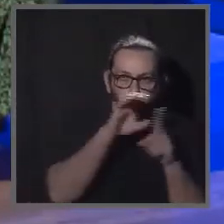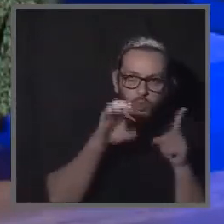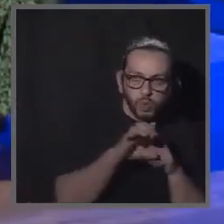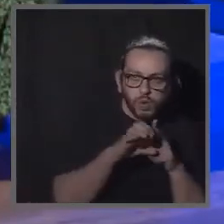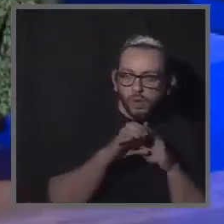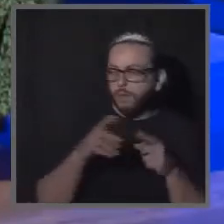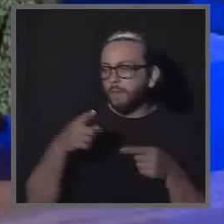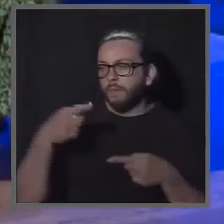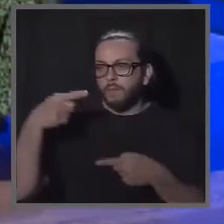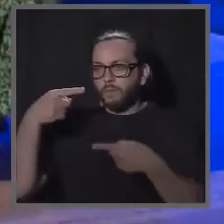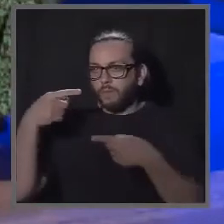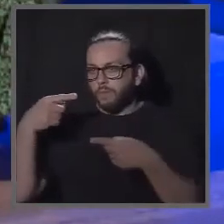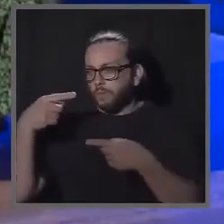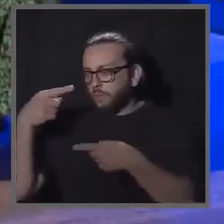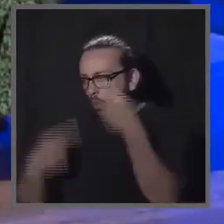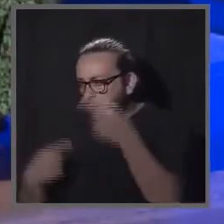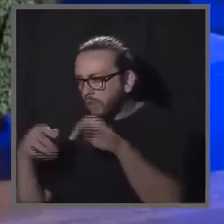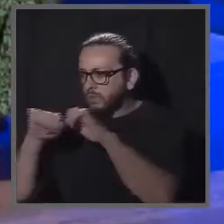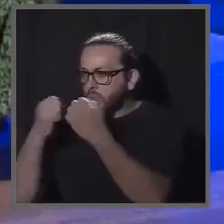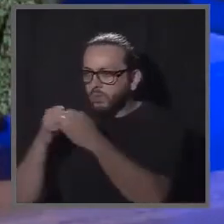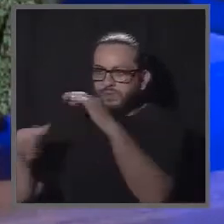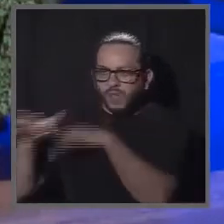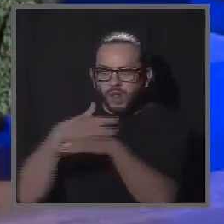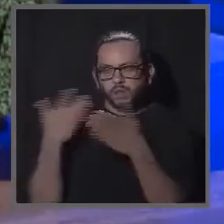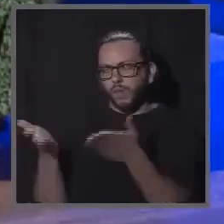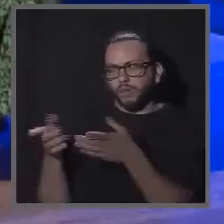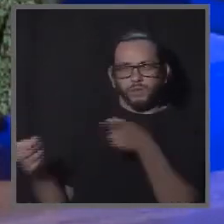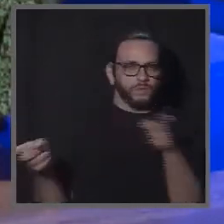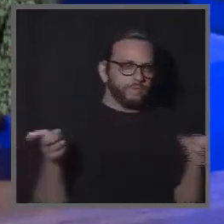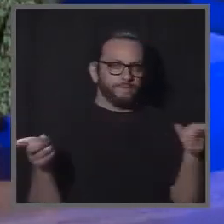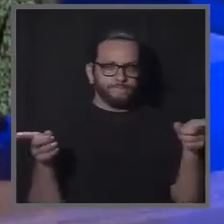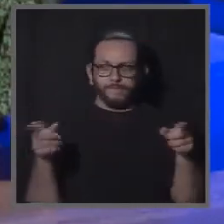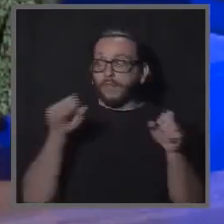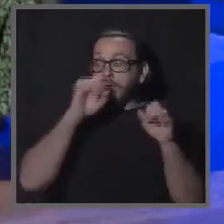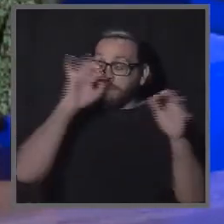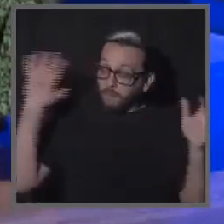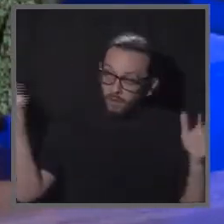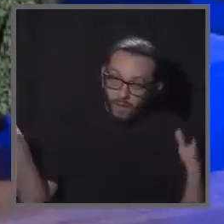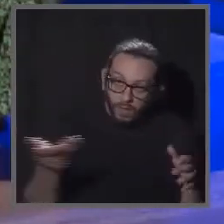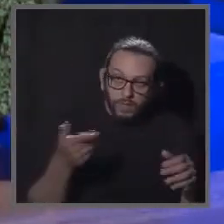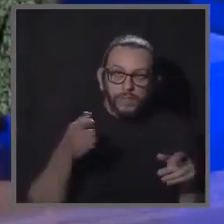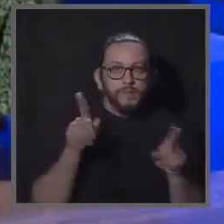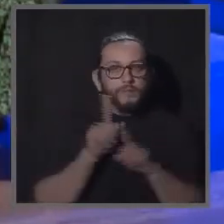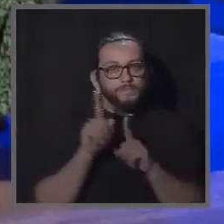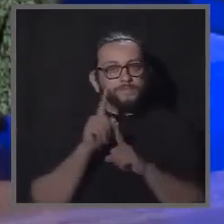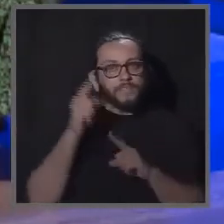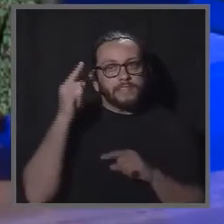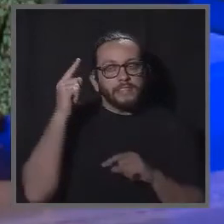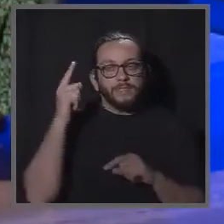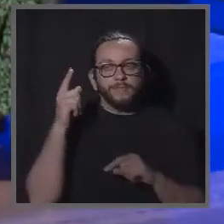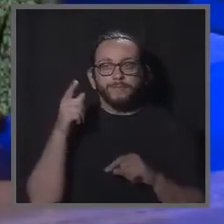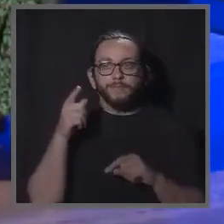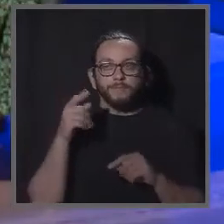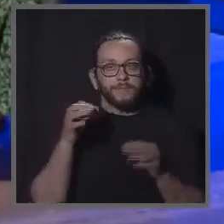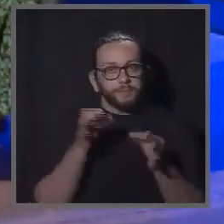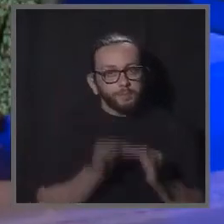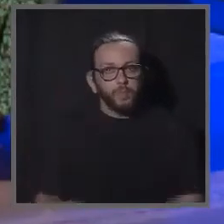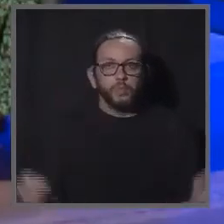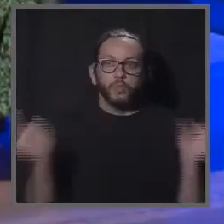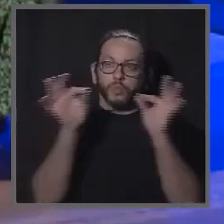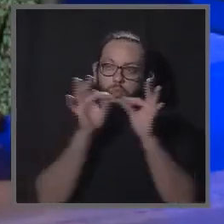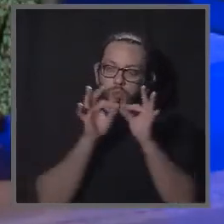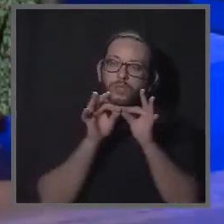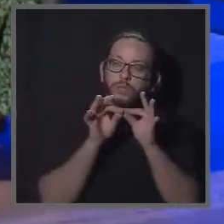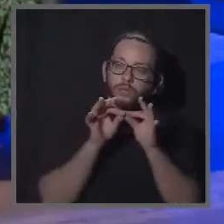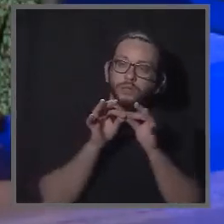well as just like cultural or social or environmental or educational policies. So this is absolutely